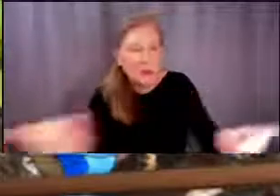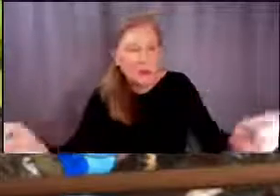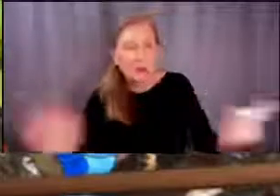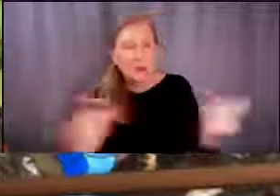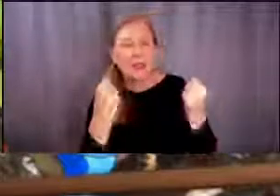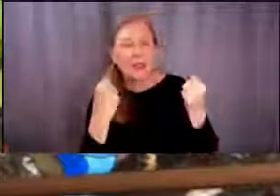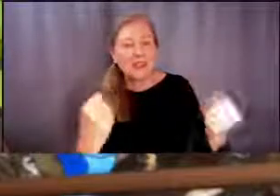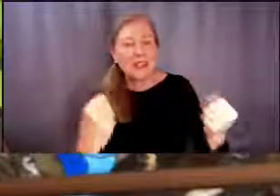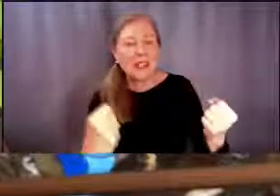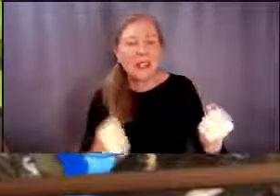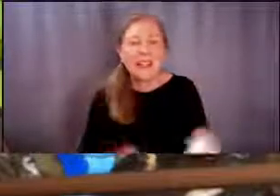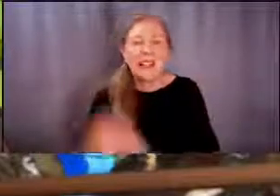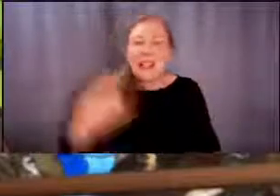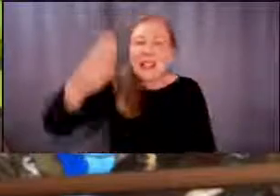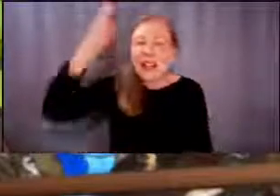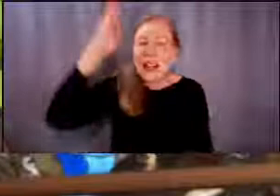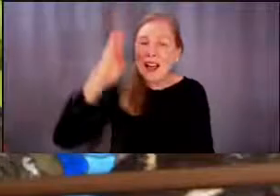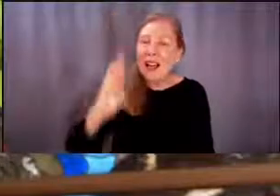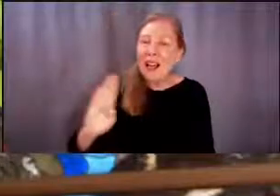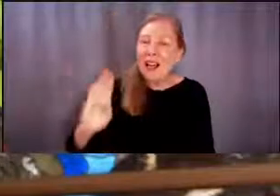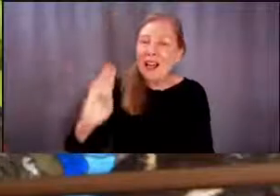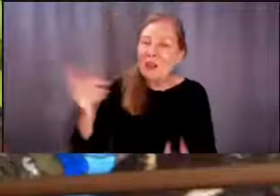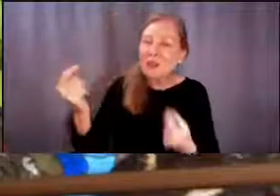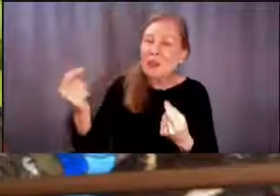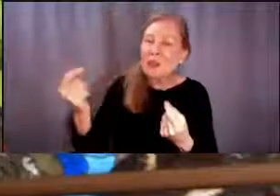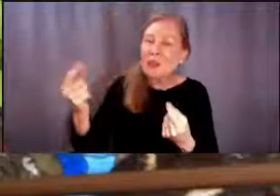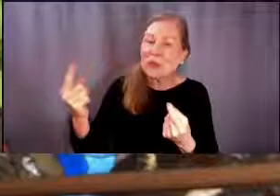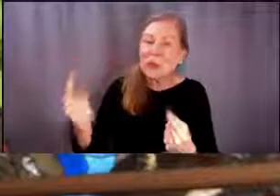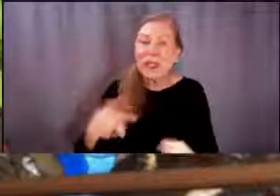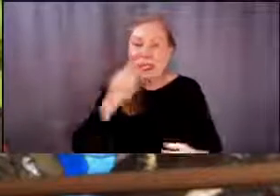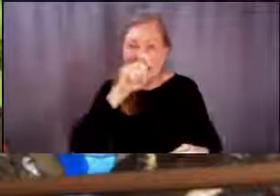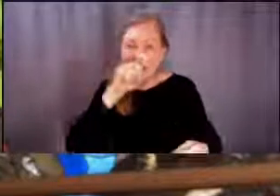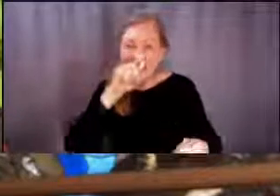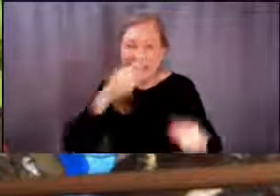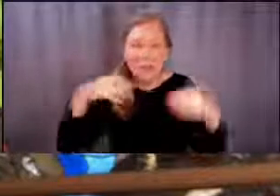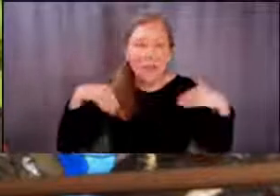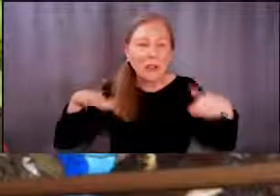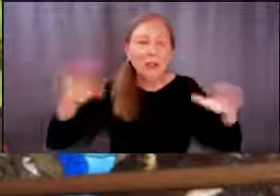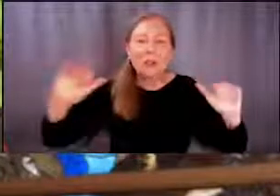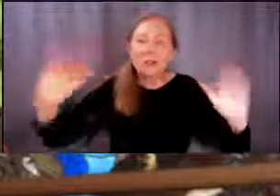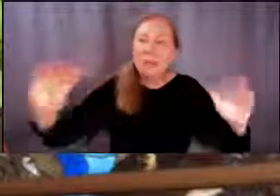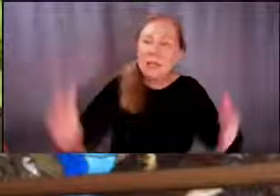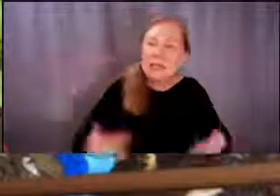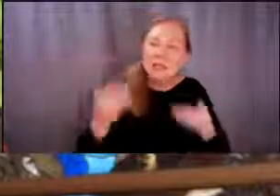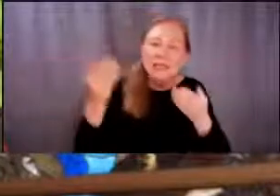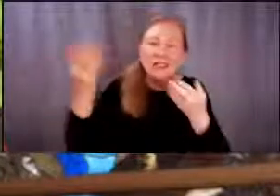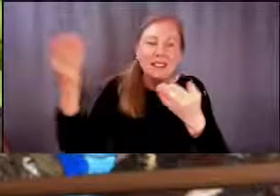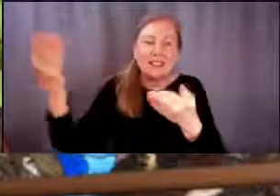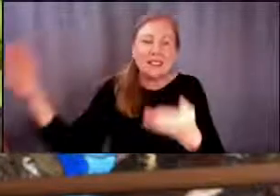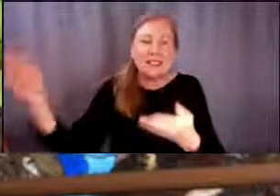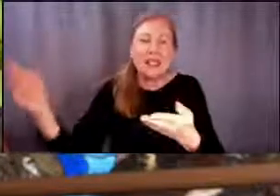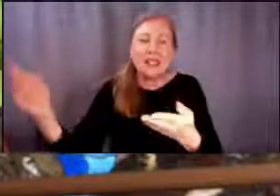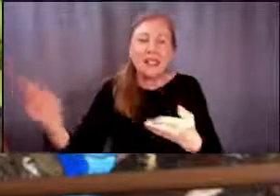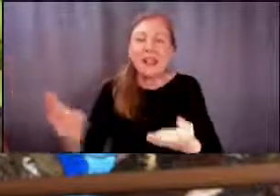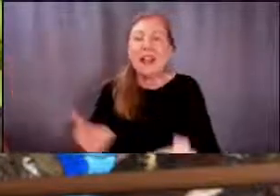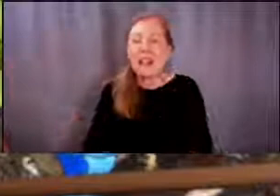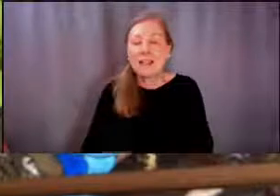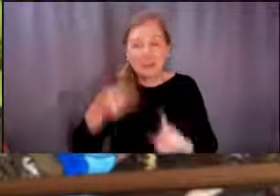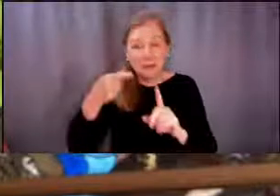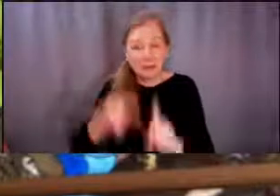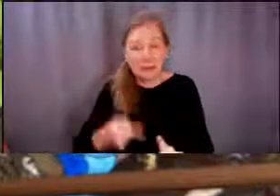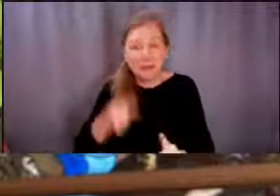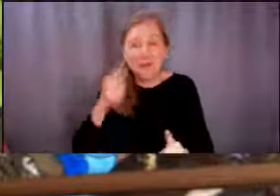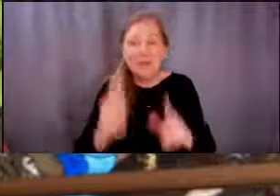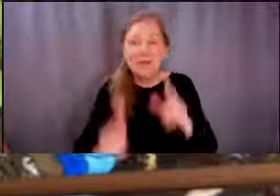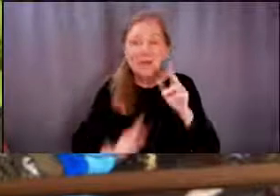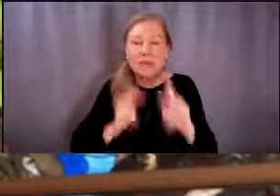strength. God will lift you up on eagle's wings. Those who